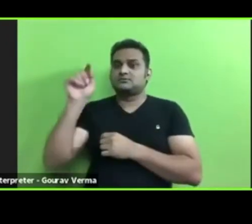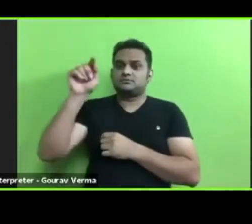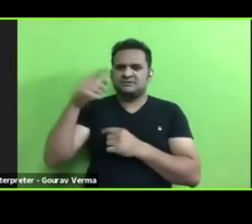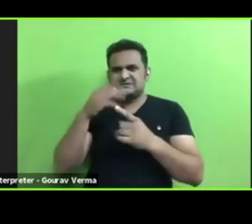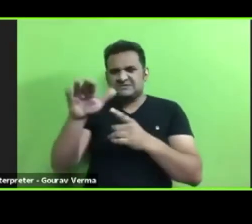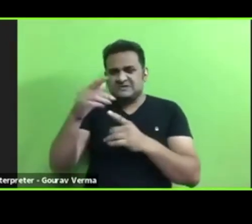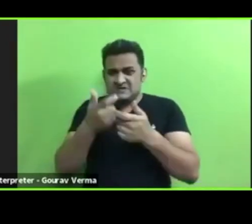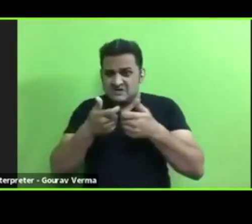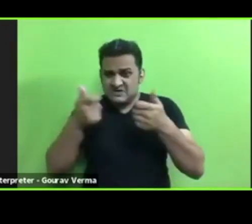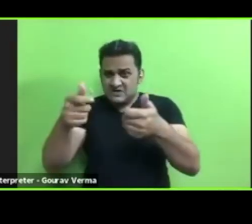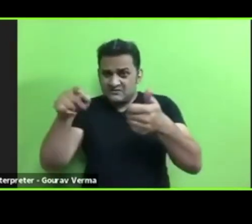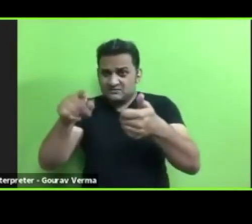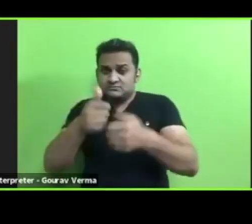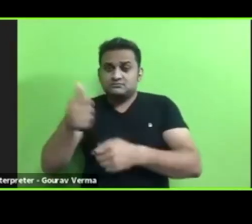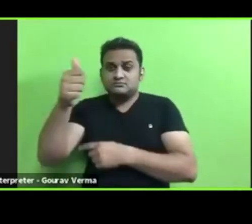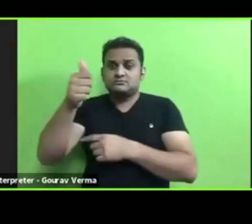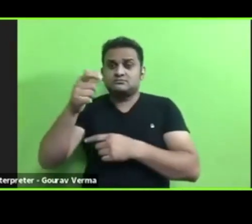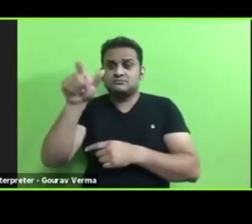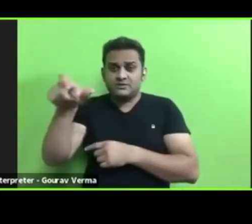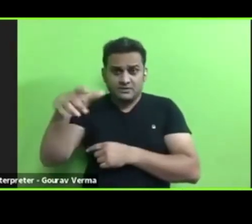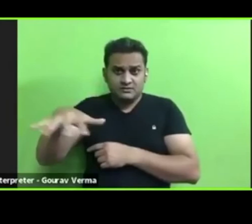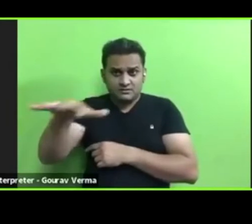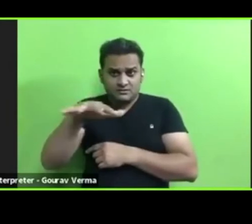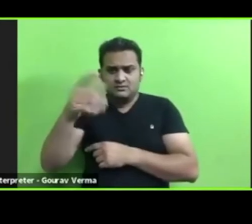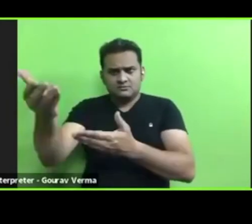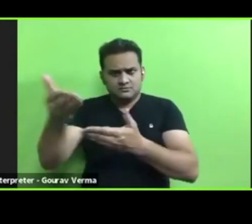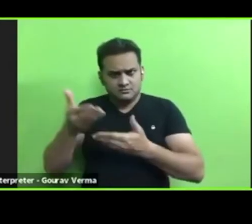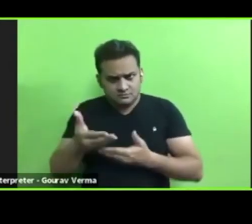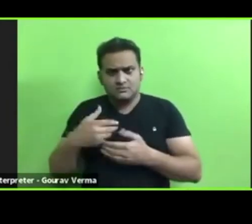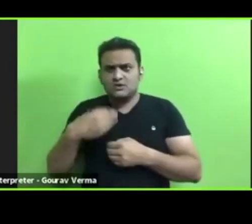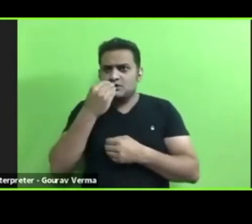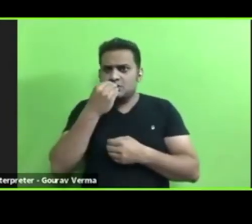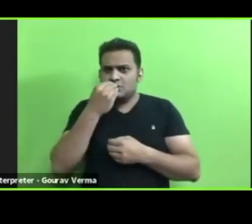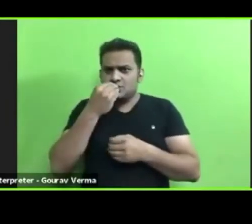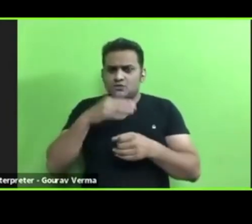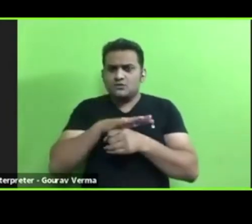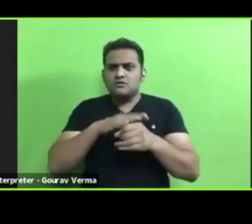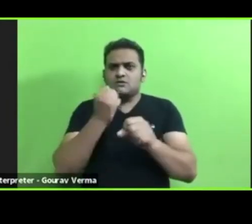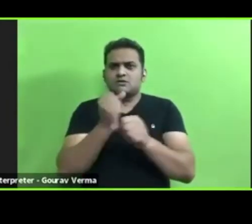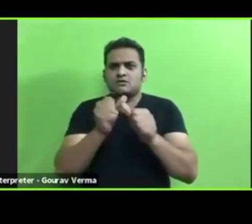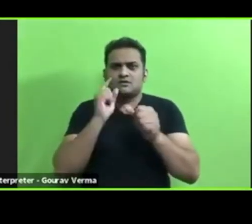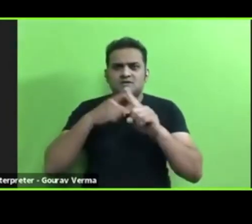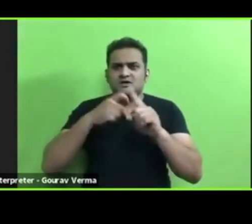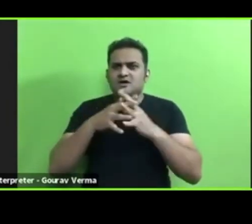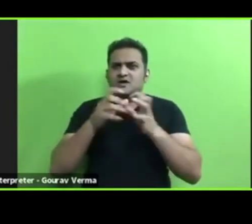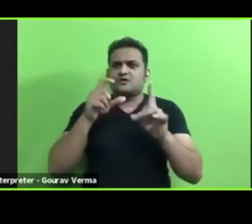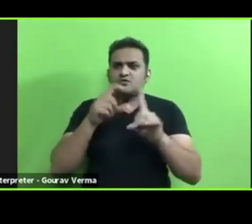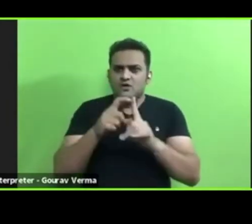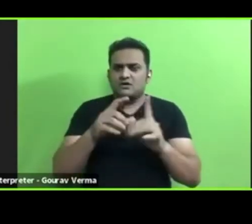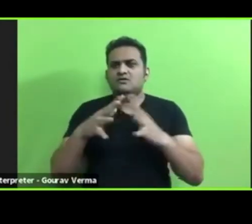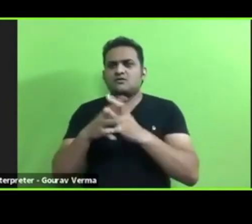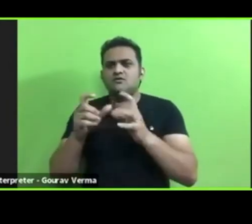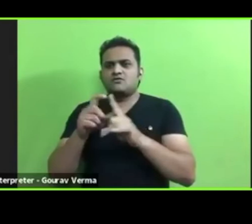conference committee come and eat at his place in Gaikwad Wada in Pune. Gaikwad Wada